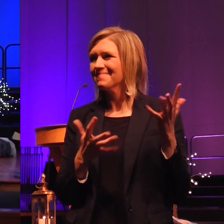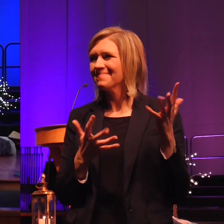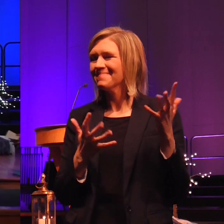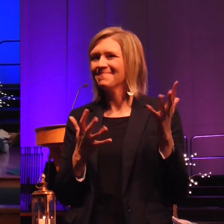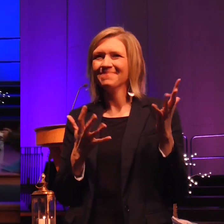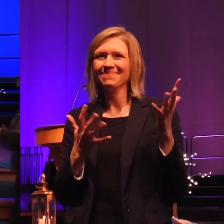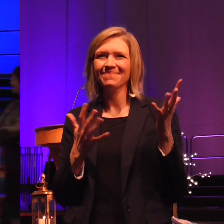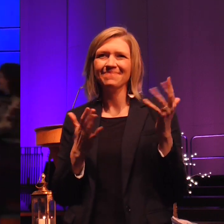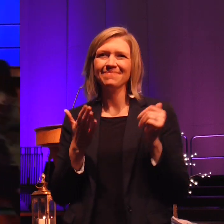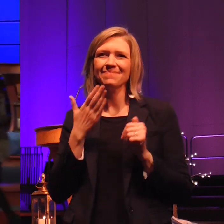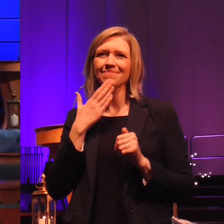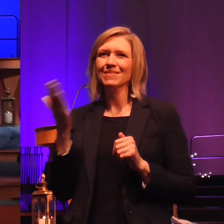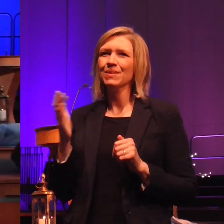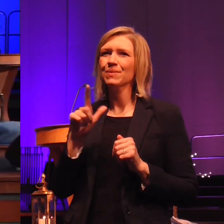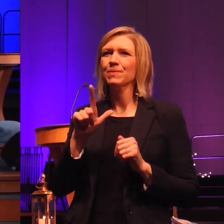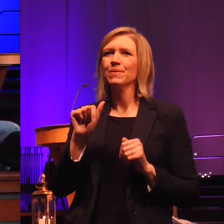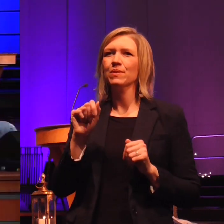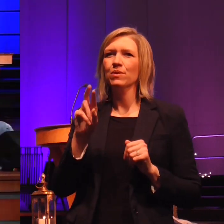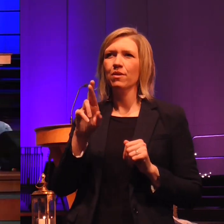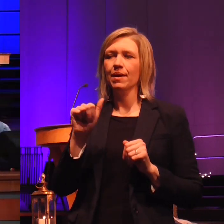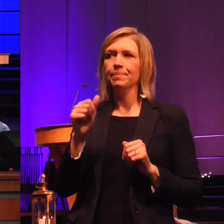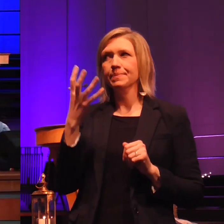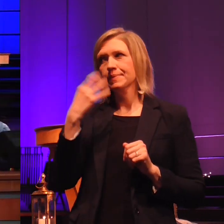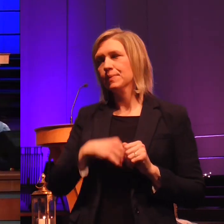Thank you, Laura. Beautiful.